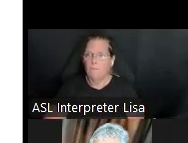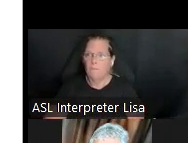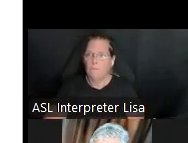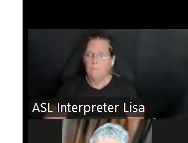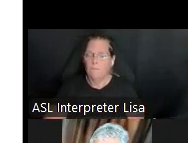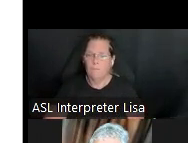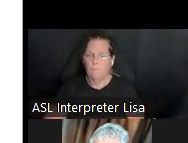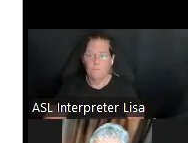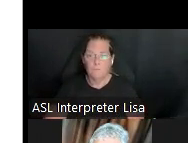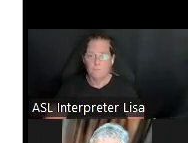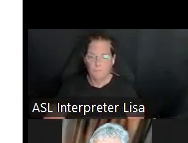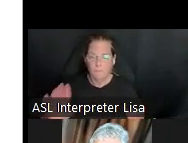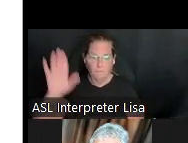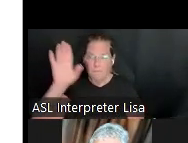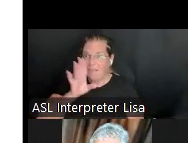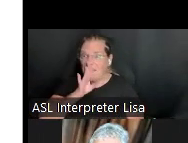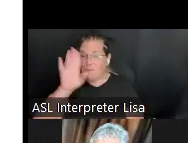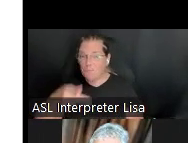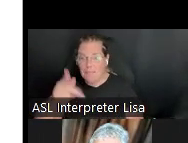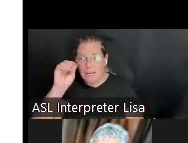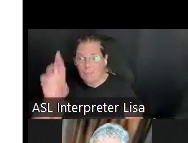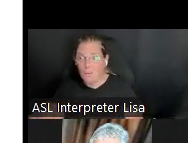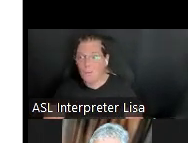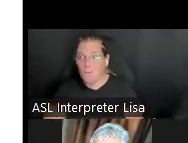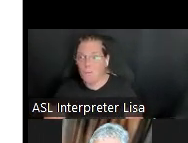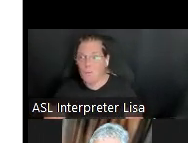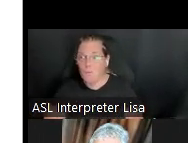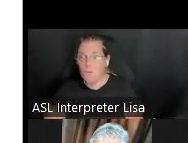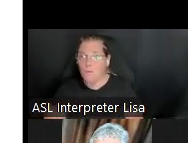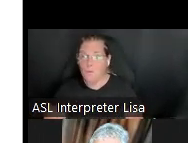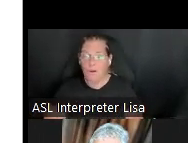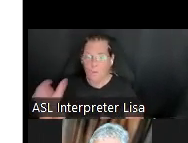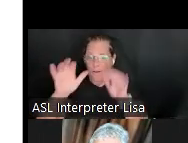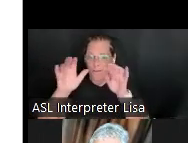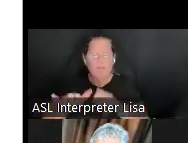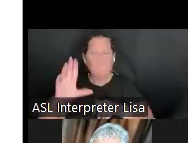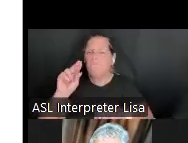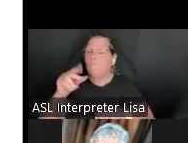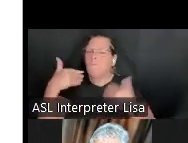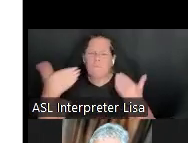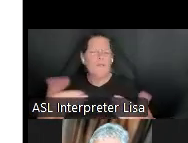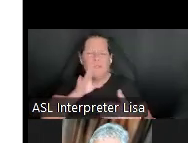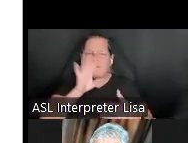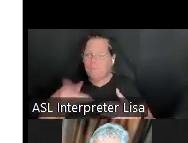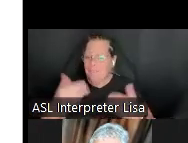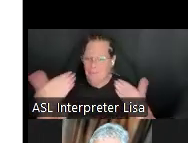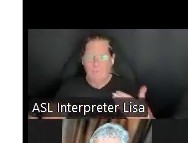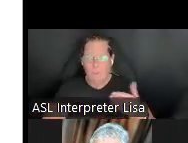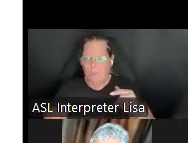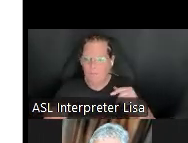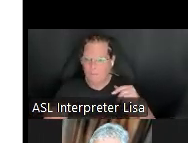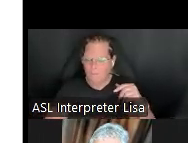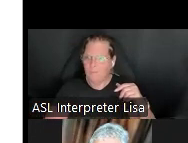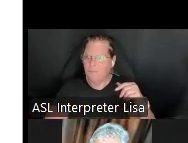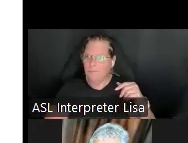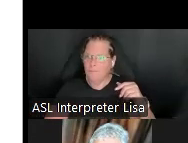Are we supposed to just speak up, or did you want us to put questions in the chat? No, absolutely feel free to speak up. Thank